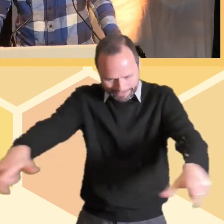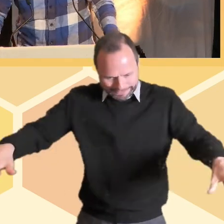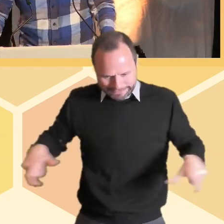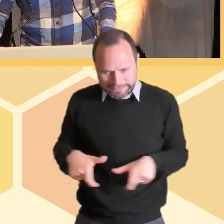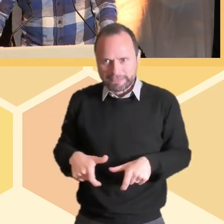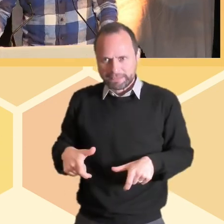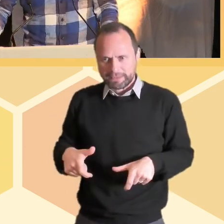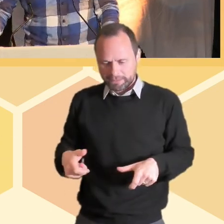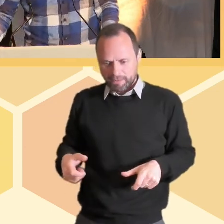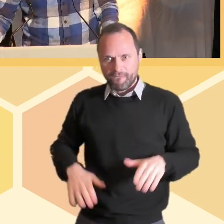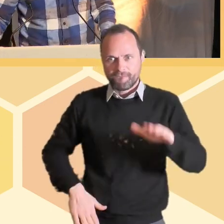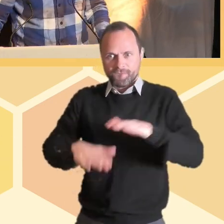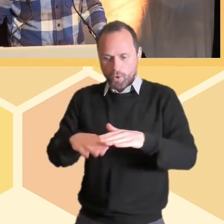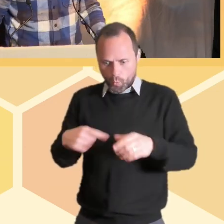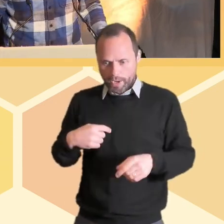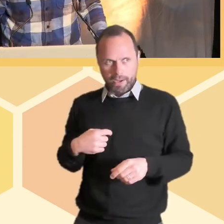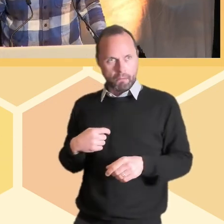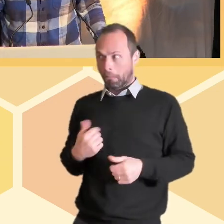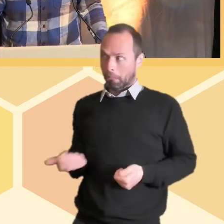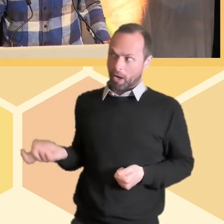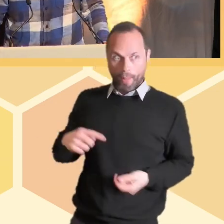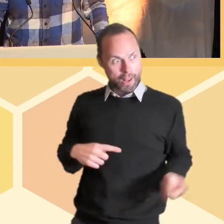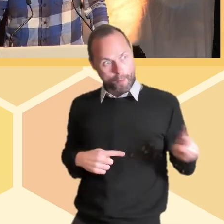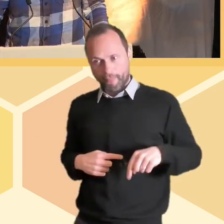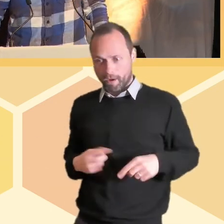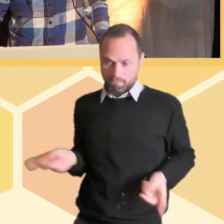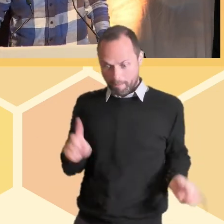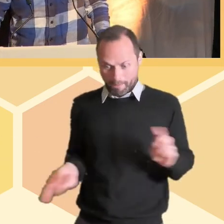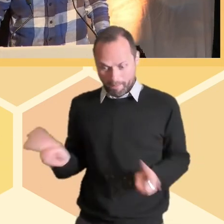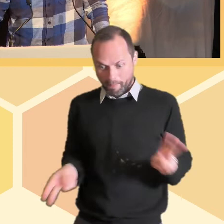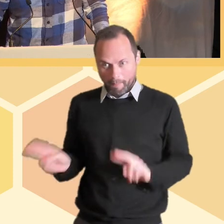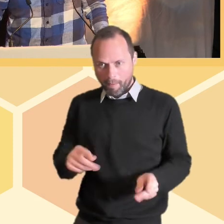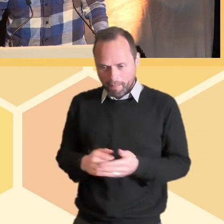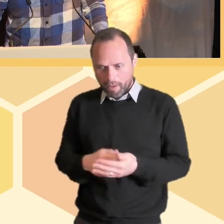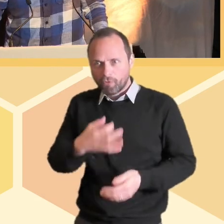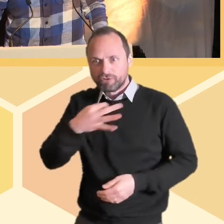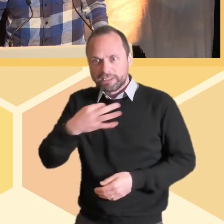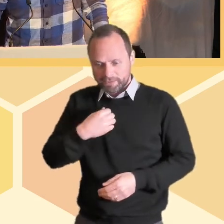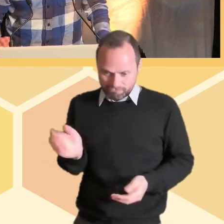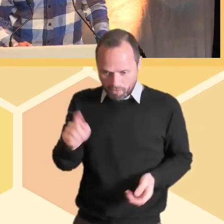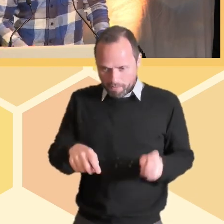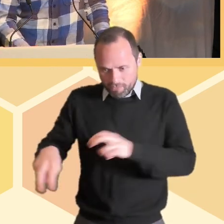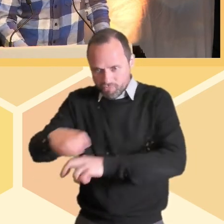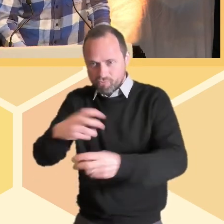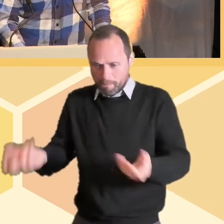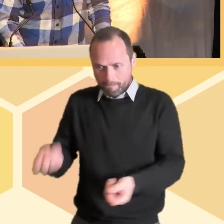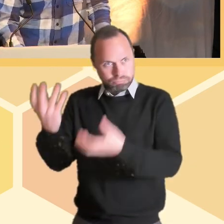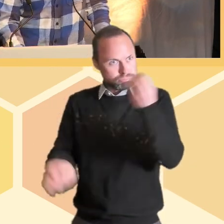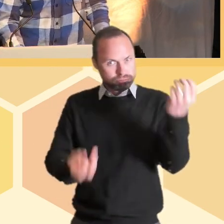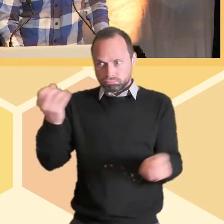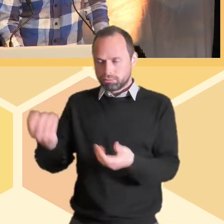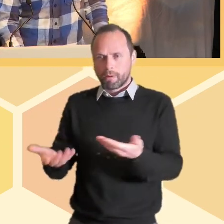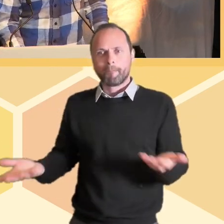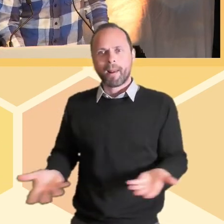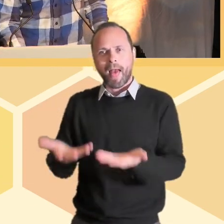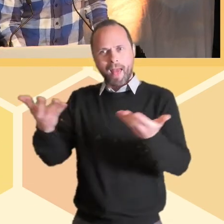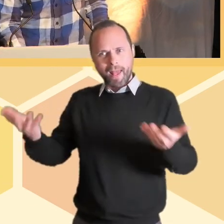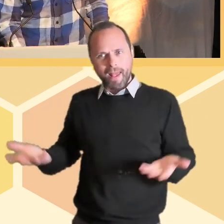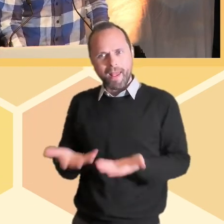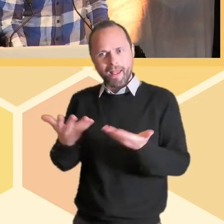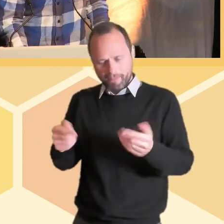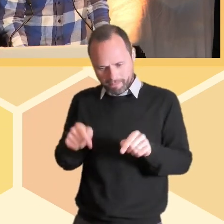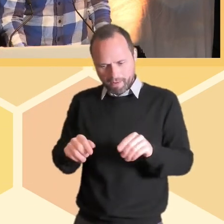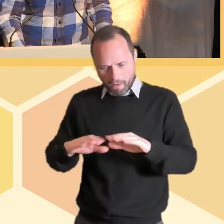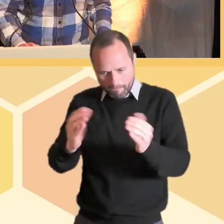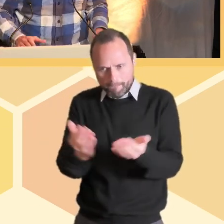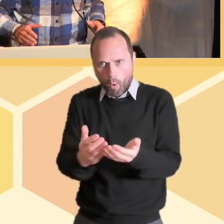our resources on getting people in that ball pit and playing. You see, it's only in the ball pit where we might begin to